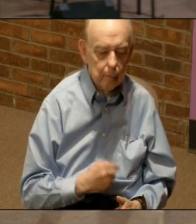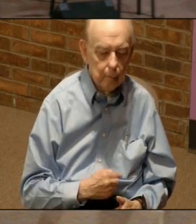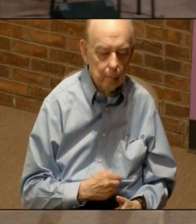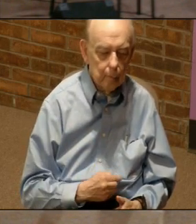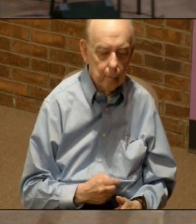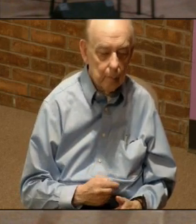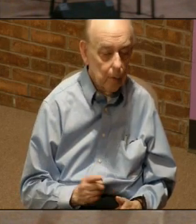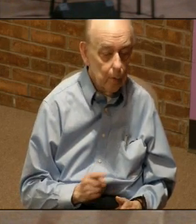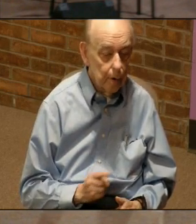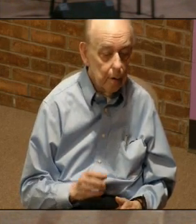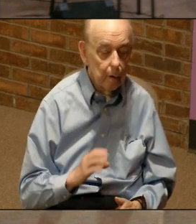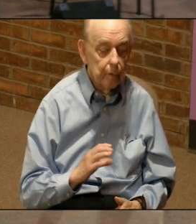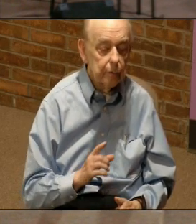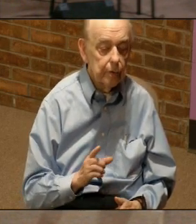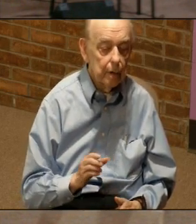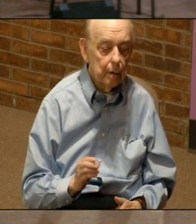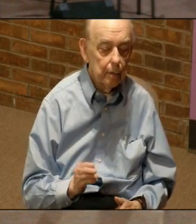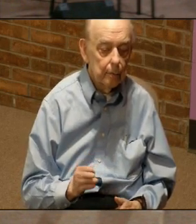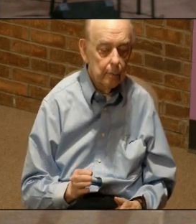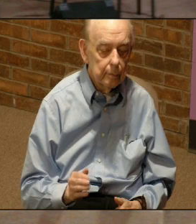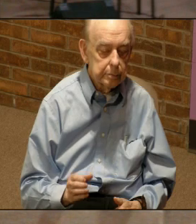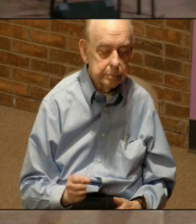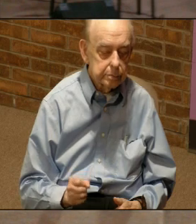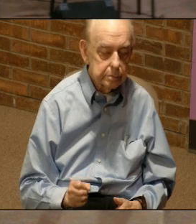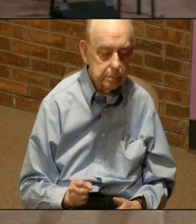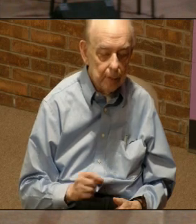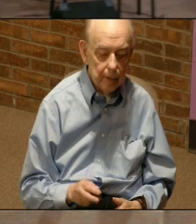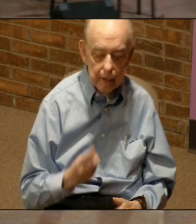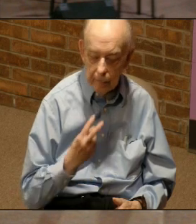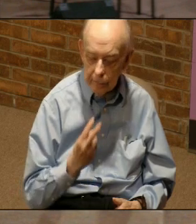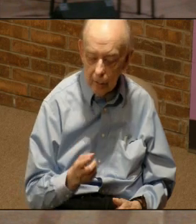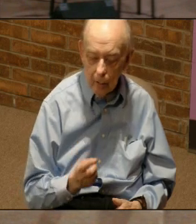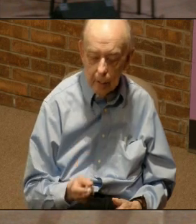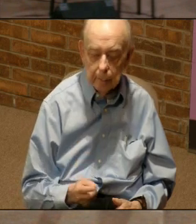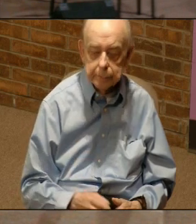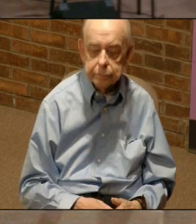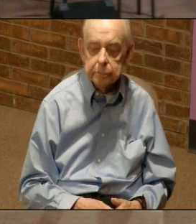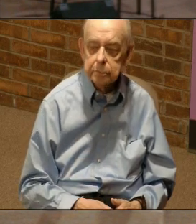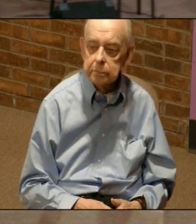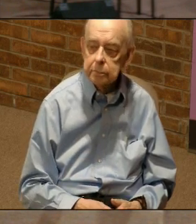on the clouds. They saw him.